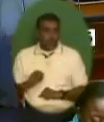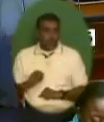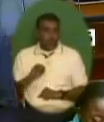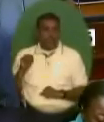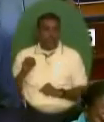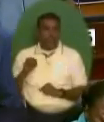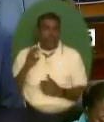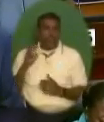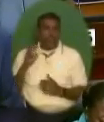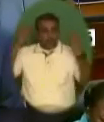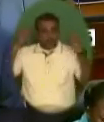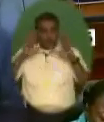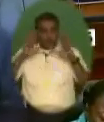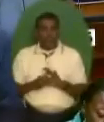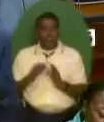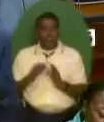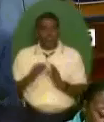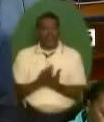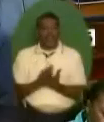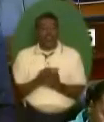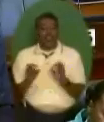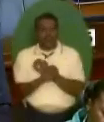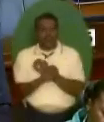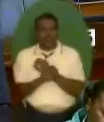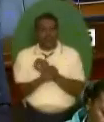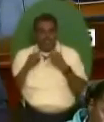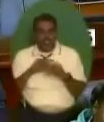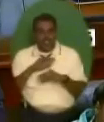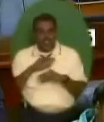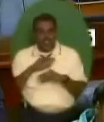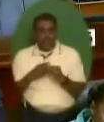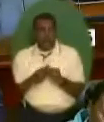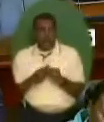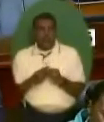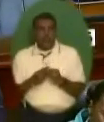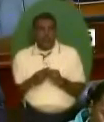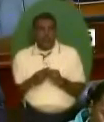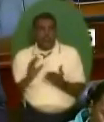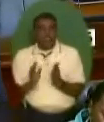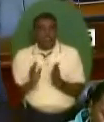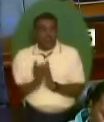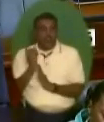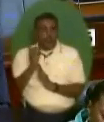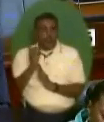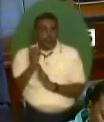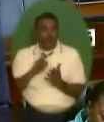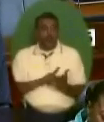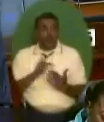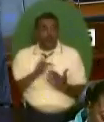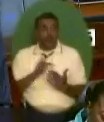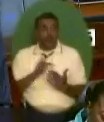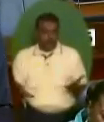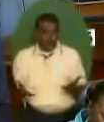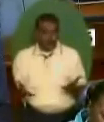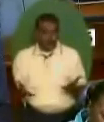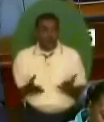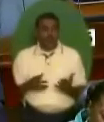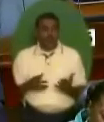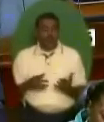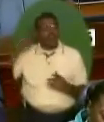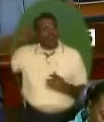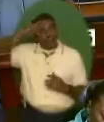Finance had virtually nothing to say about the performance of the development program. The main reason for